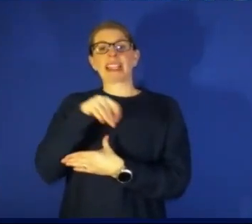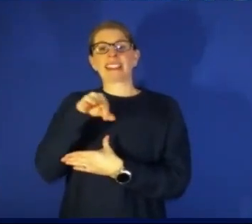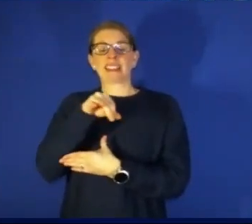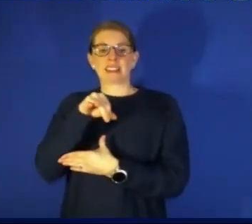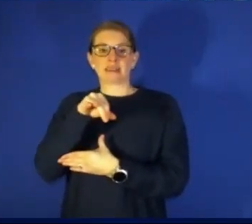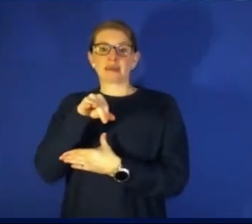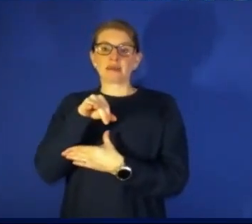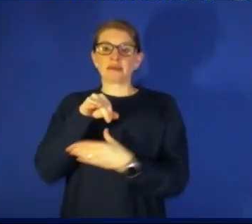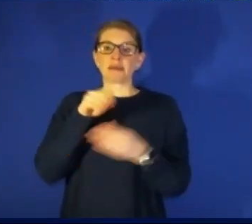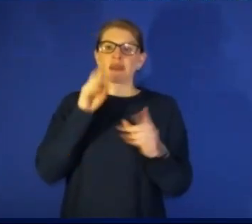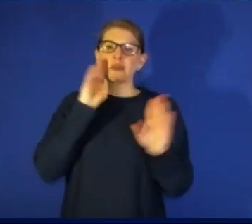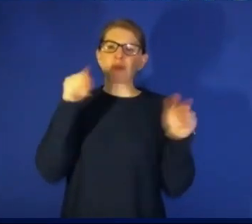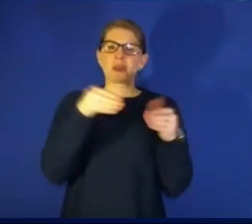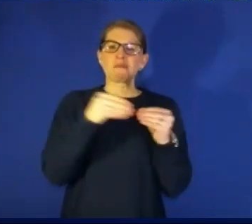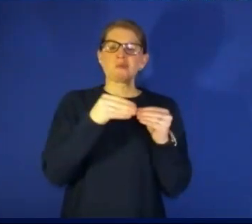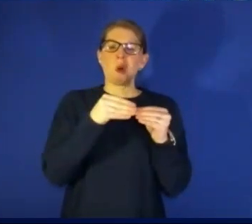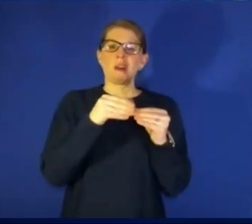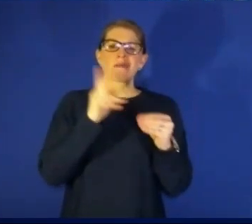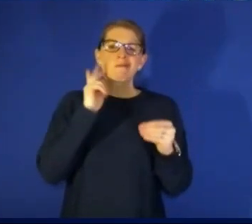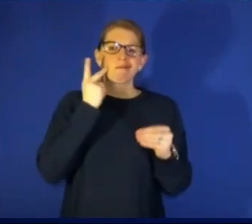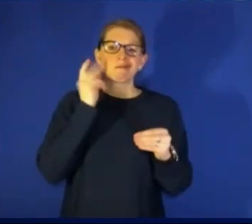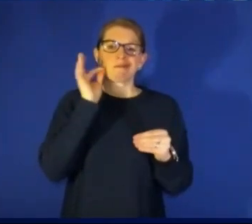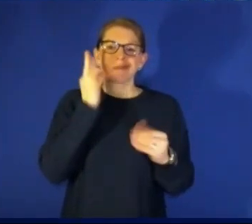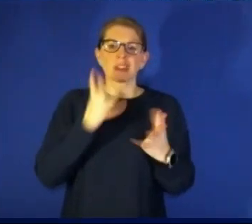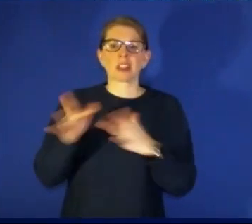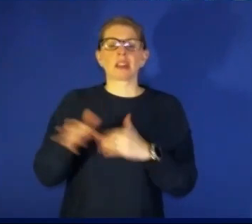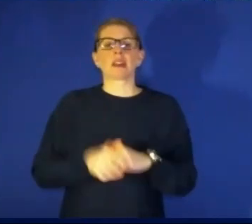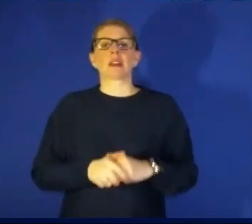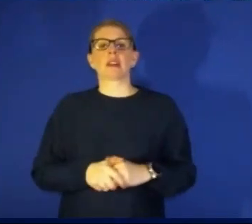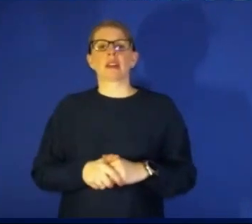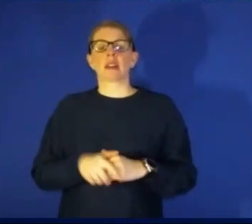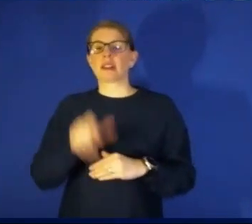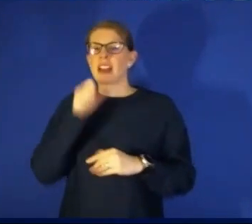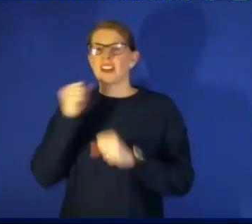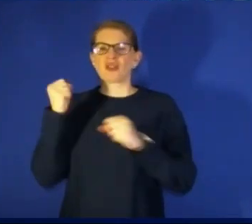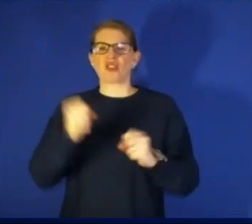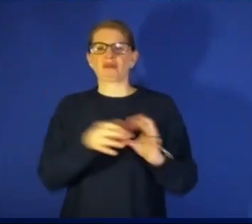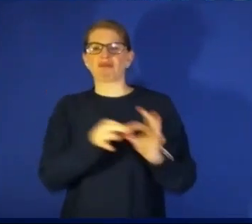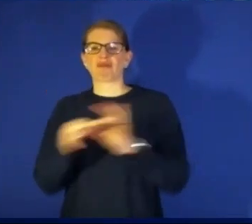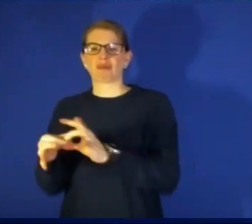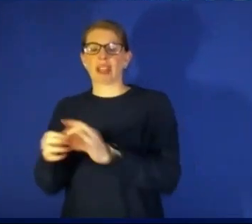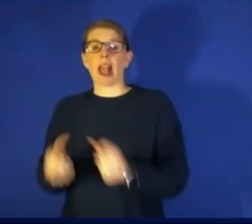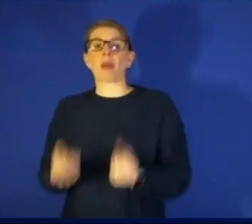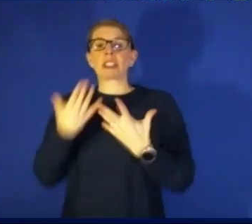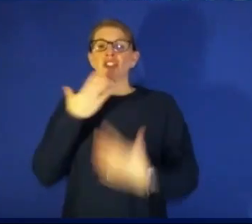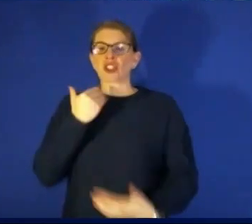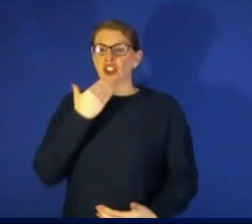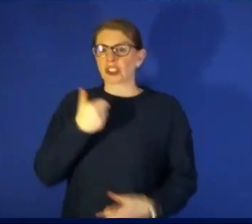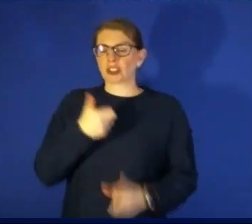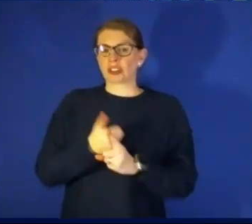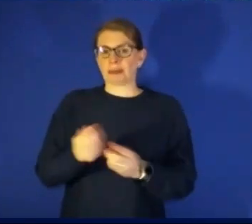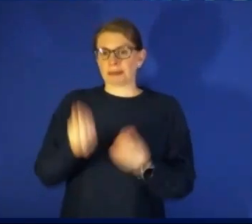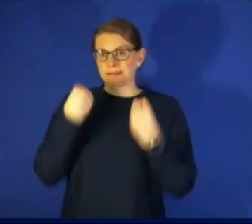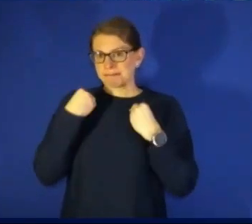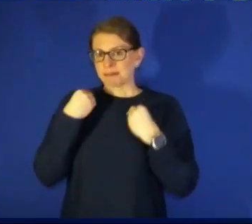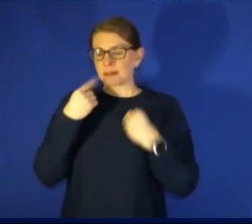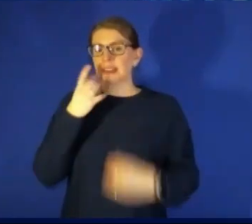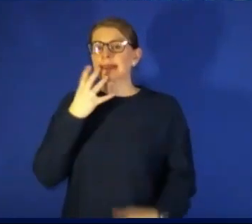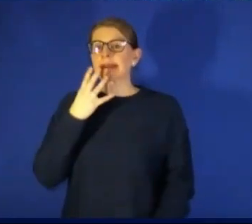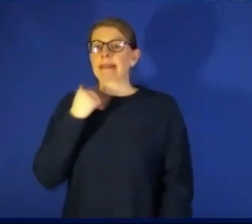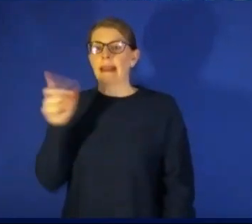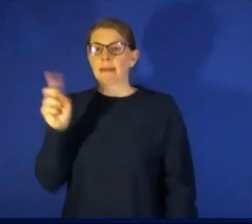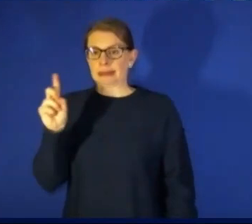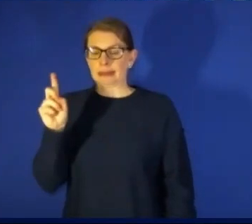Interestingly, there's not a real strong correlation between how much sugar you take in diabetes. It's more related